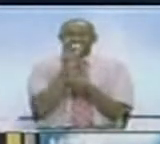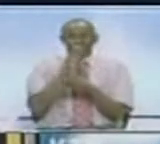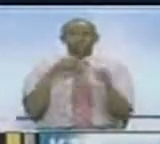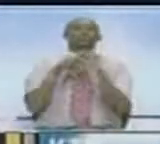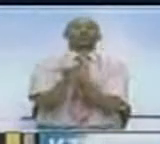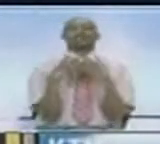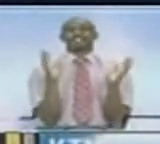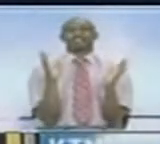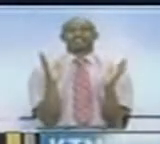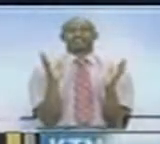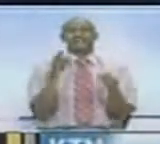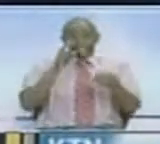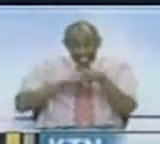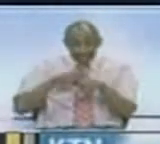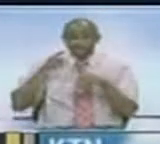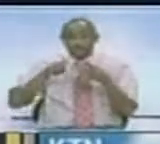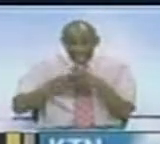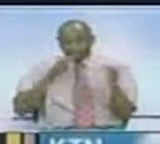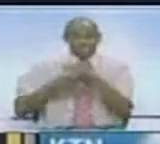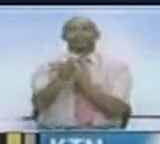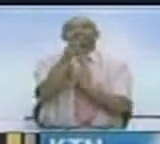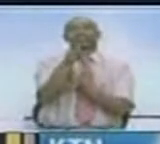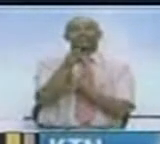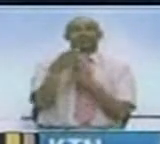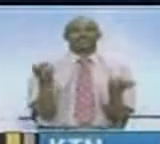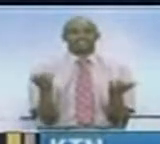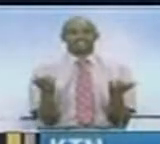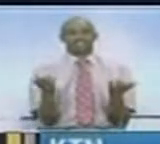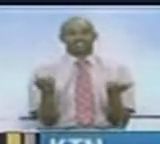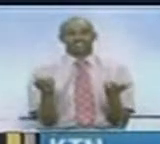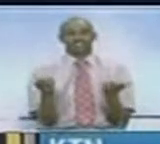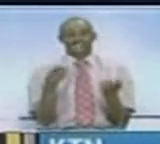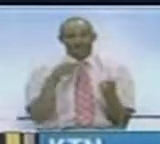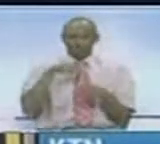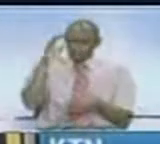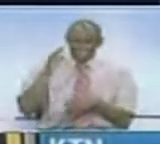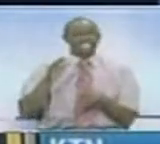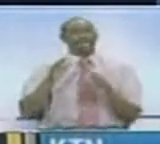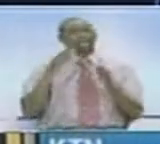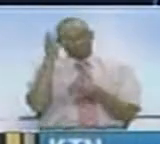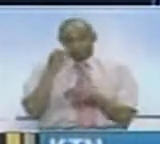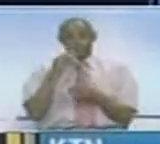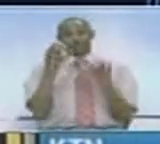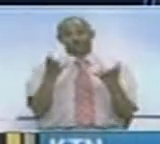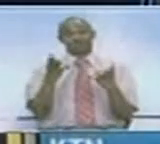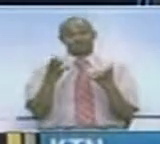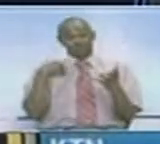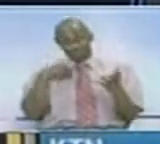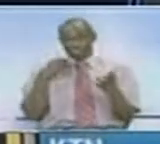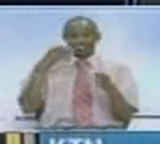seconds. Just when you're about to blink, he scored. Most iconic goal was Maradona with the hand of God